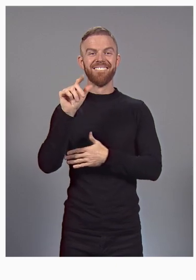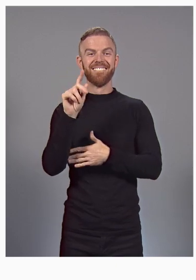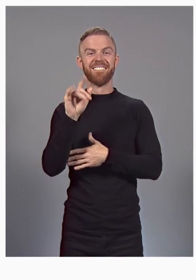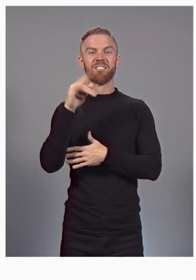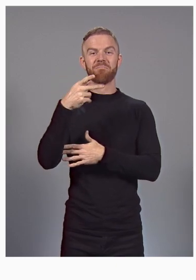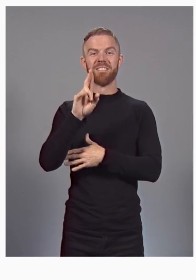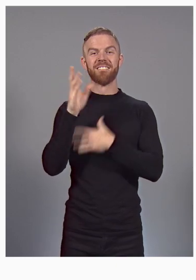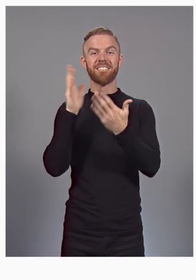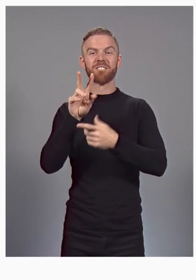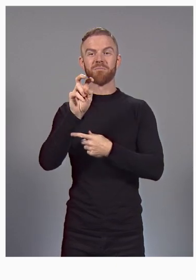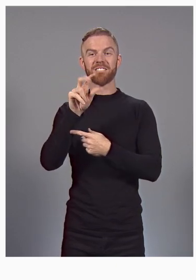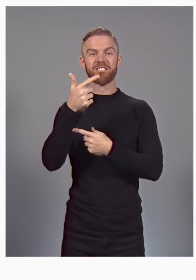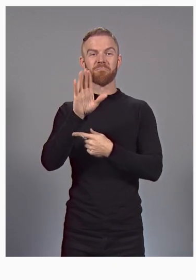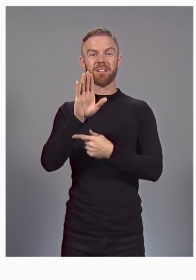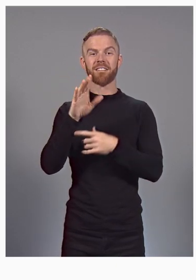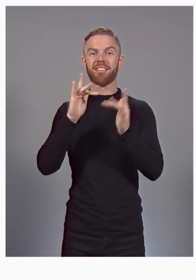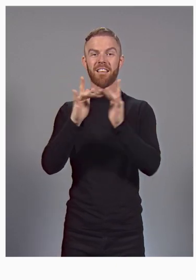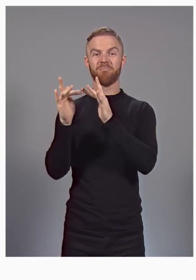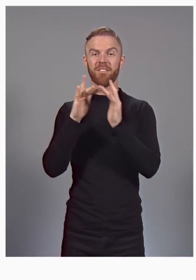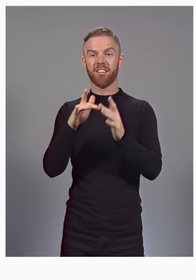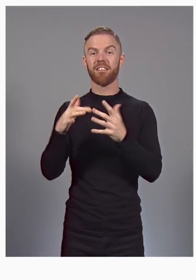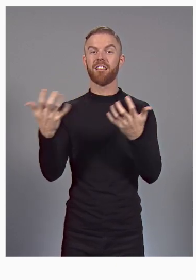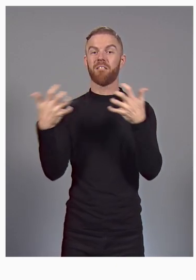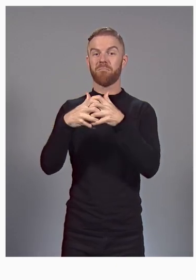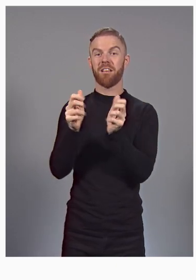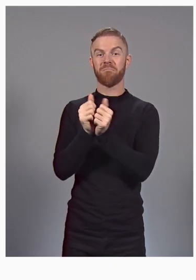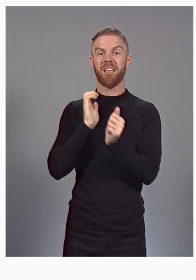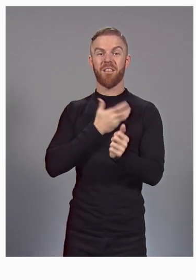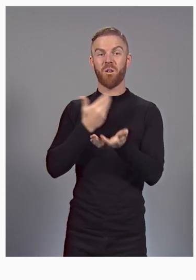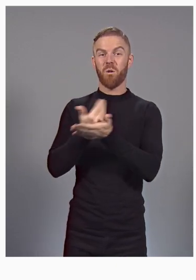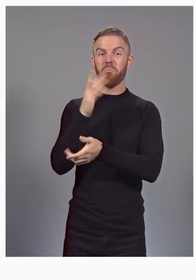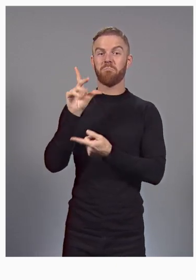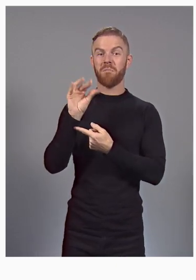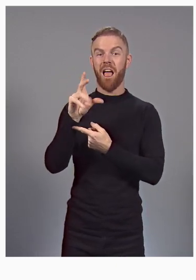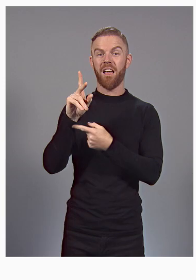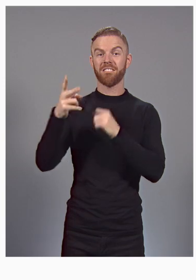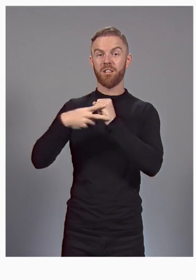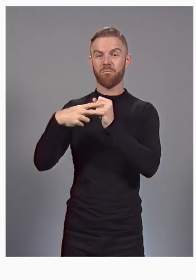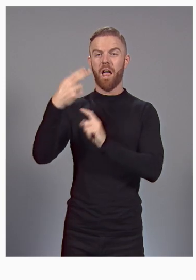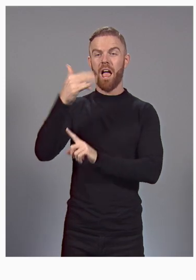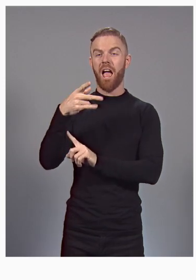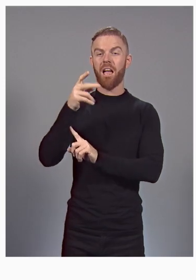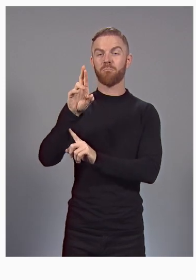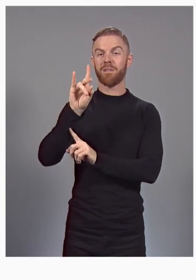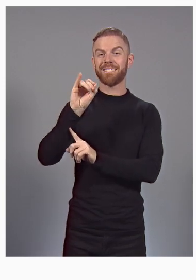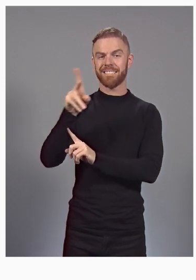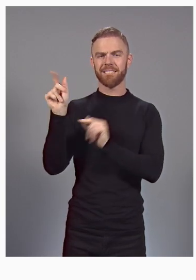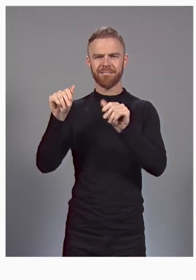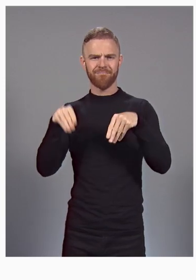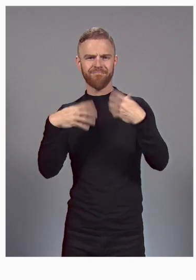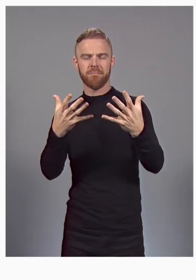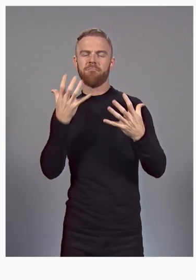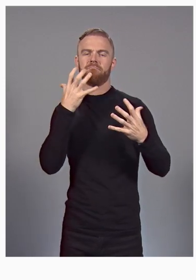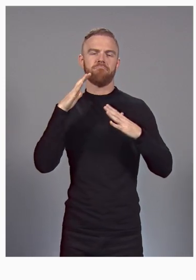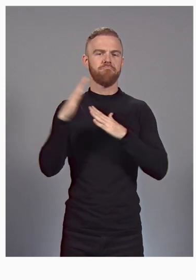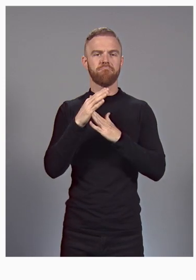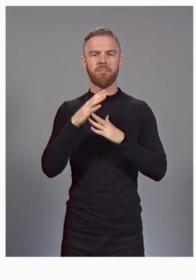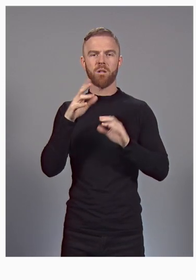second low-latency networking. And coupled with our new block storage hyperdisk, they can provide incredible storage